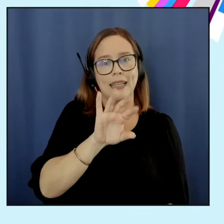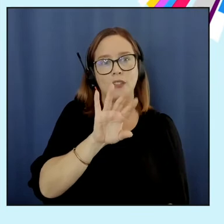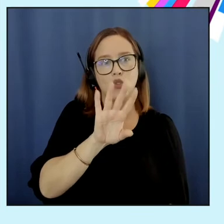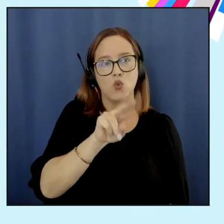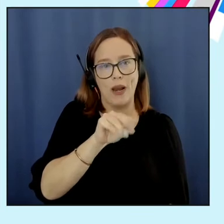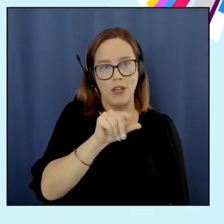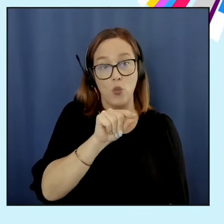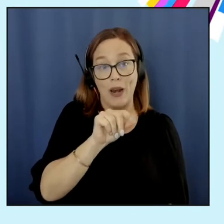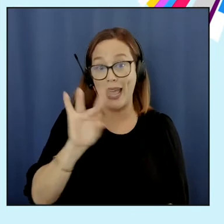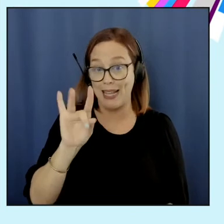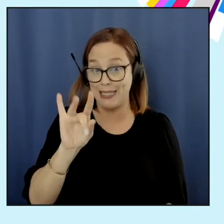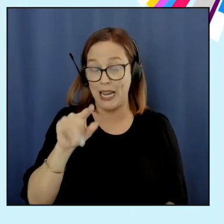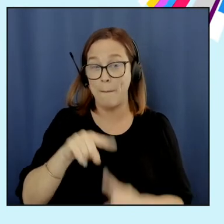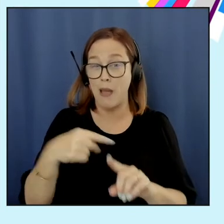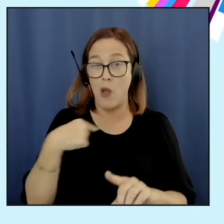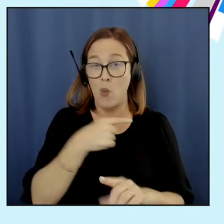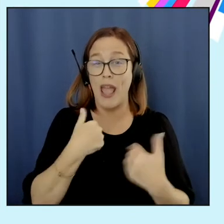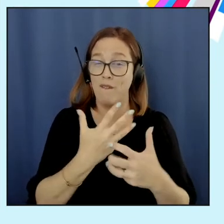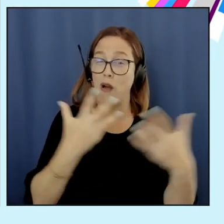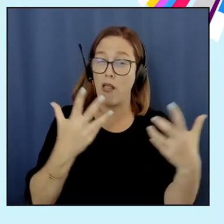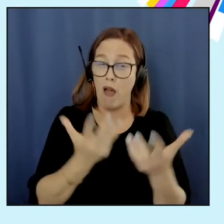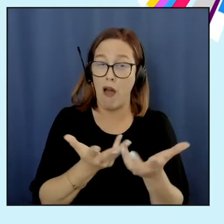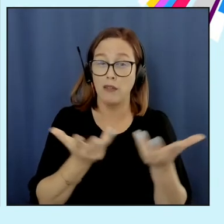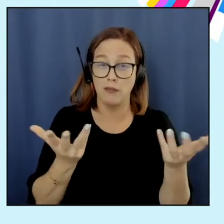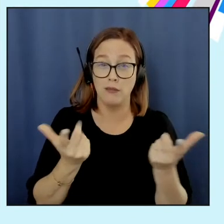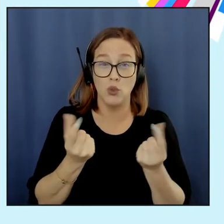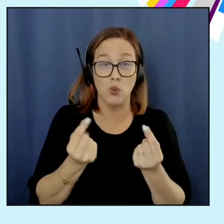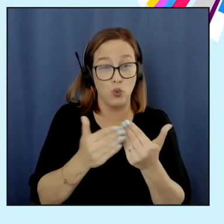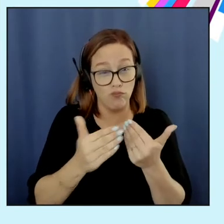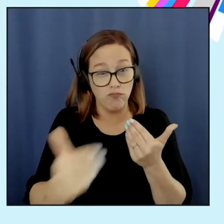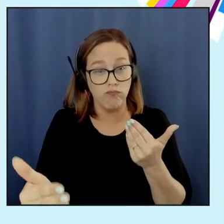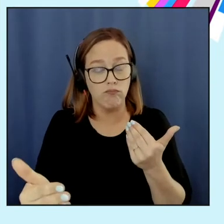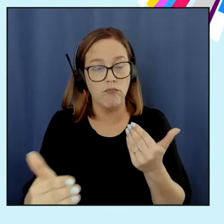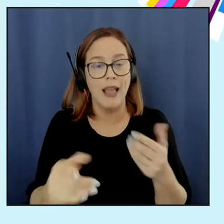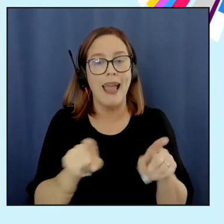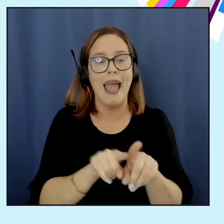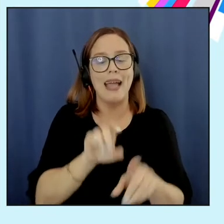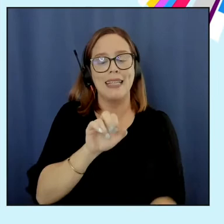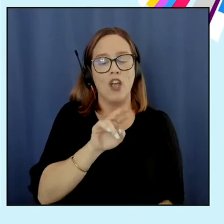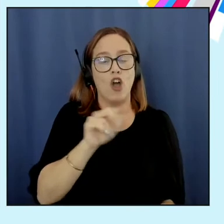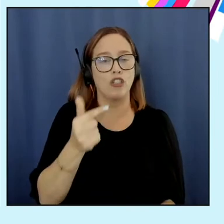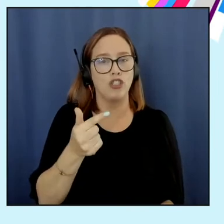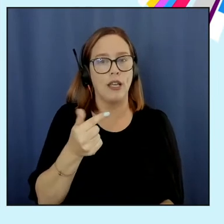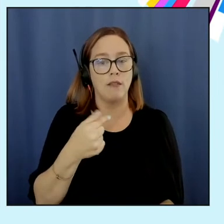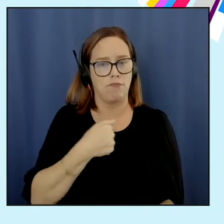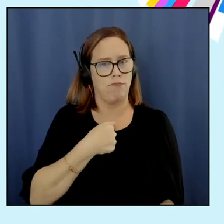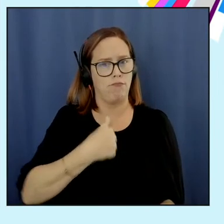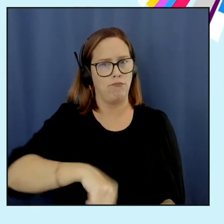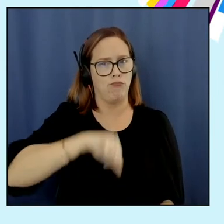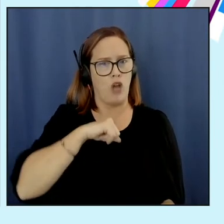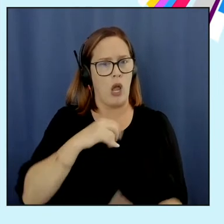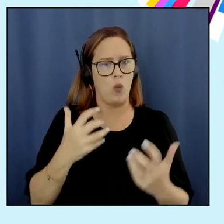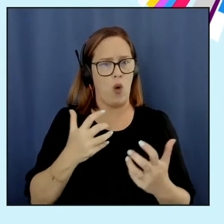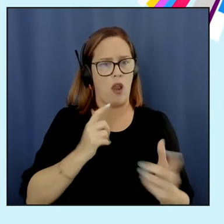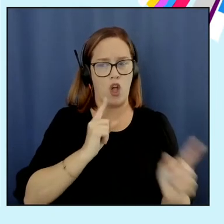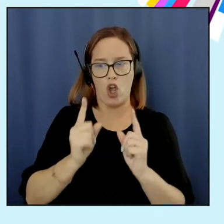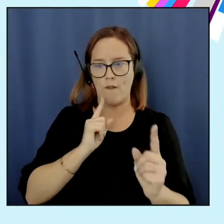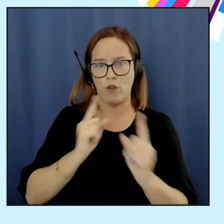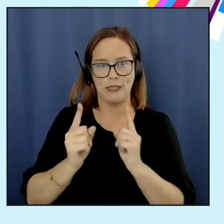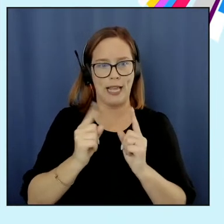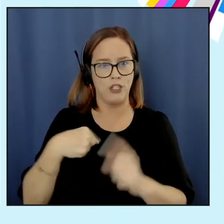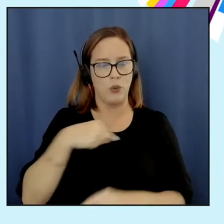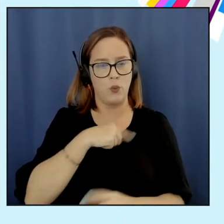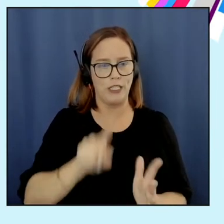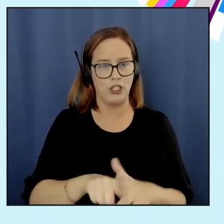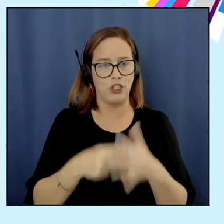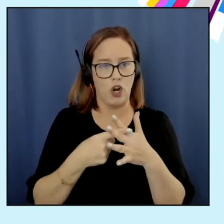a long, long way to go. As an ERG, what I'm super proud of is a conversational series we started this year called